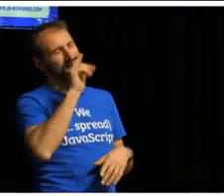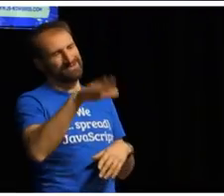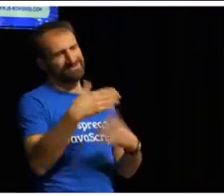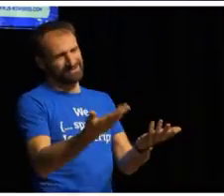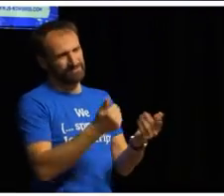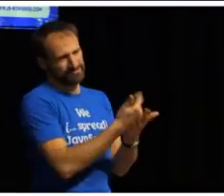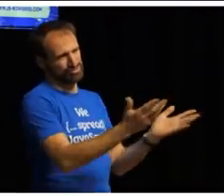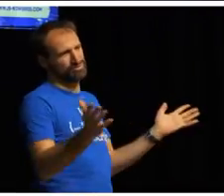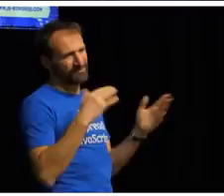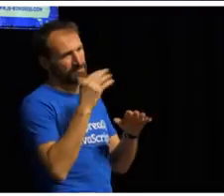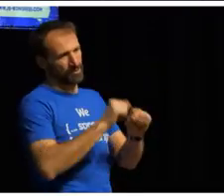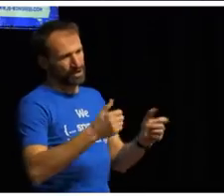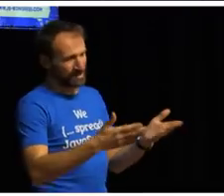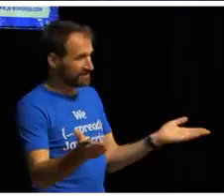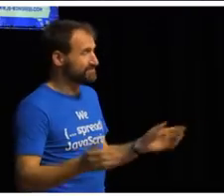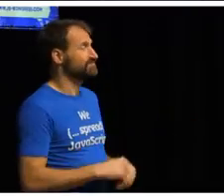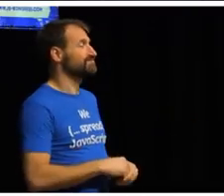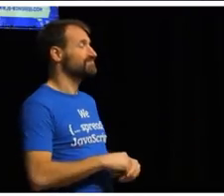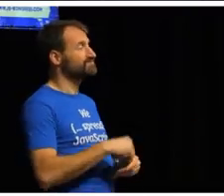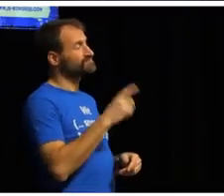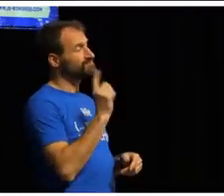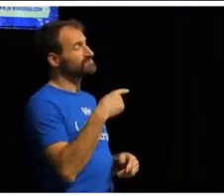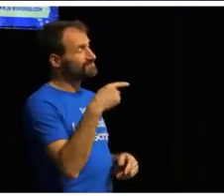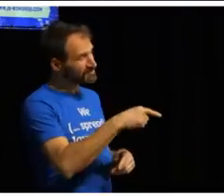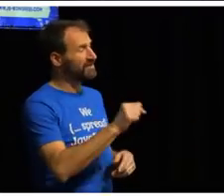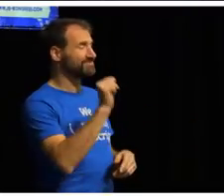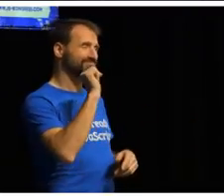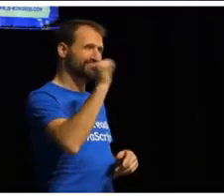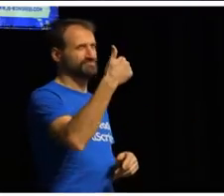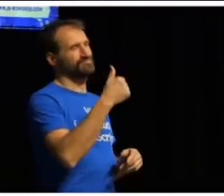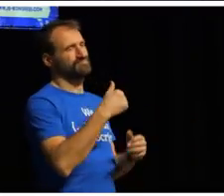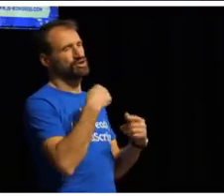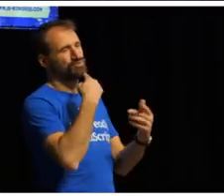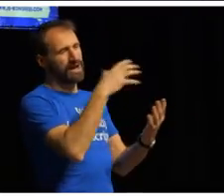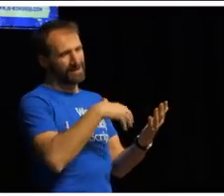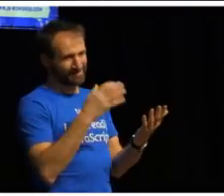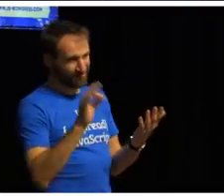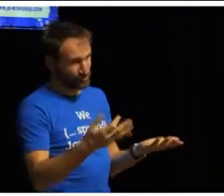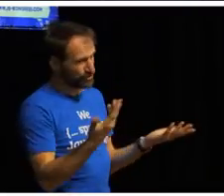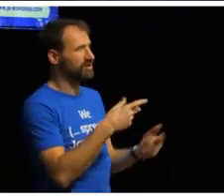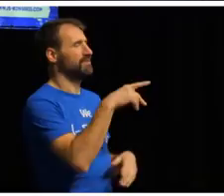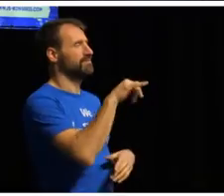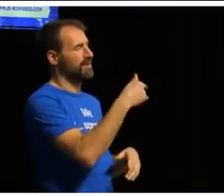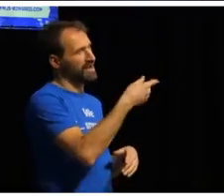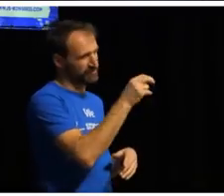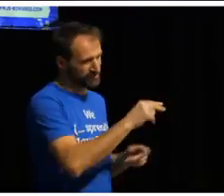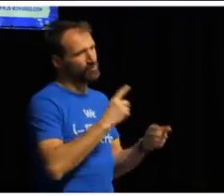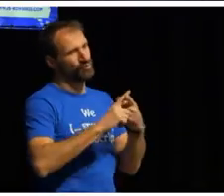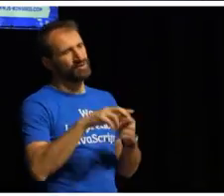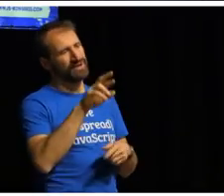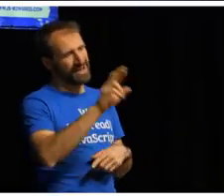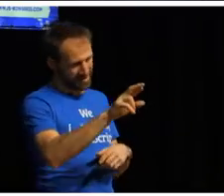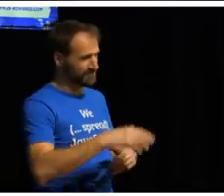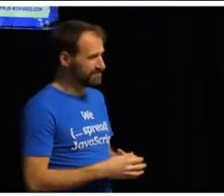predominant programming languages are Python and R, and even under the hood, they use something else that's much more performant. Most of the time, C